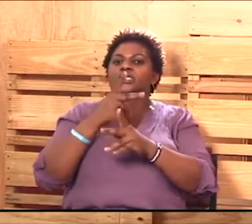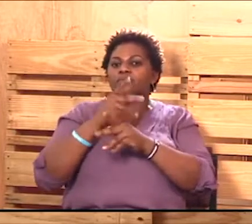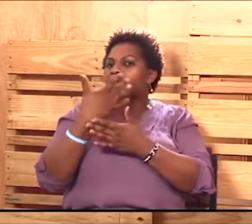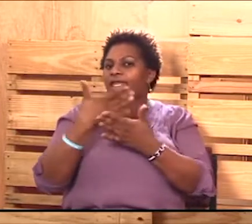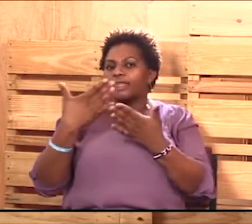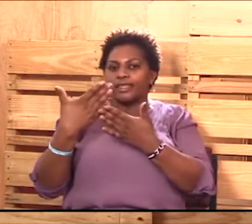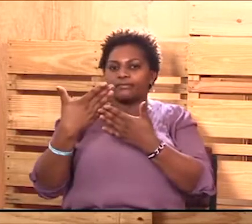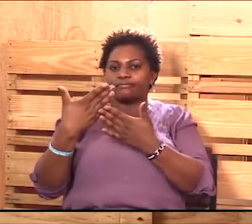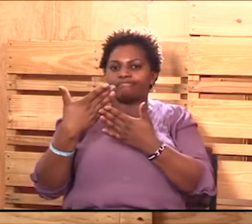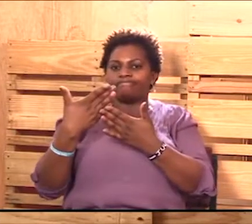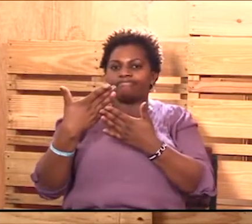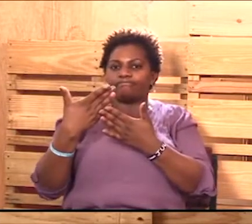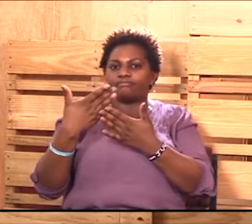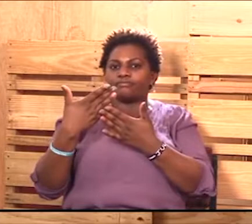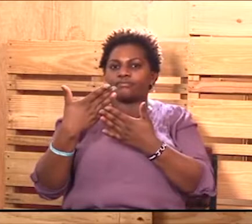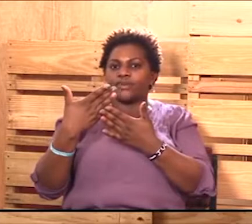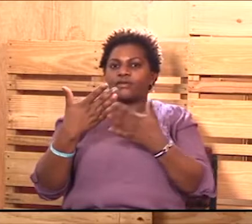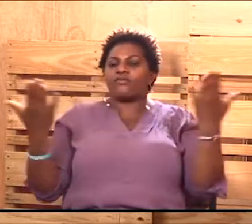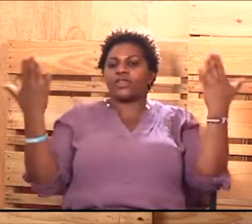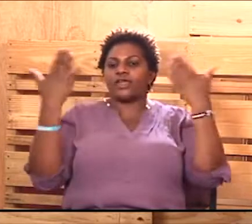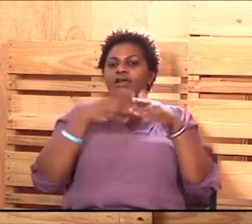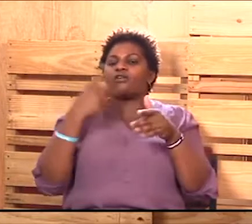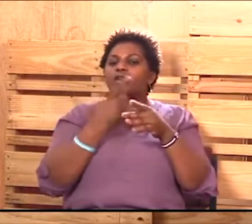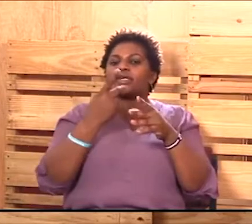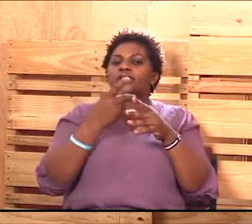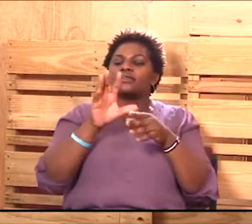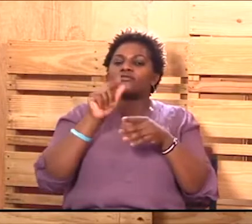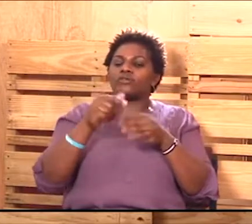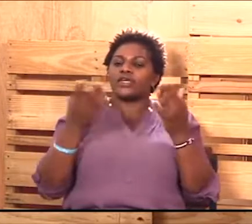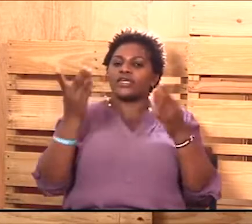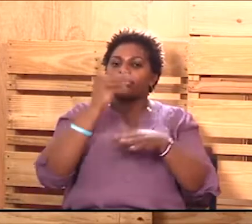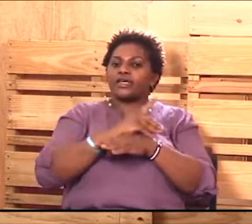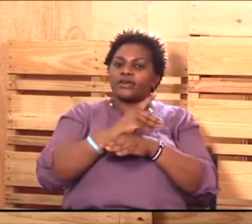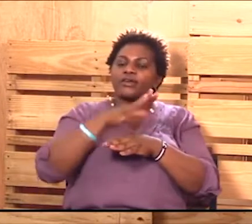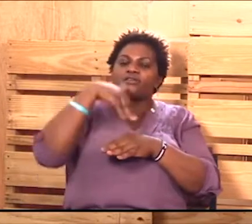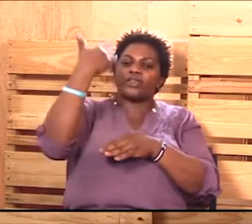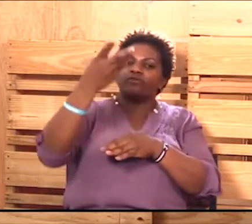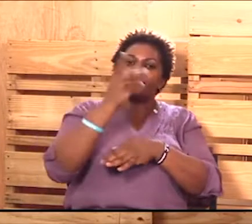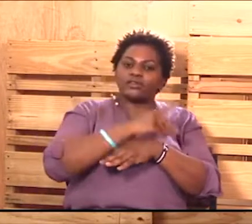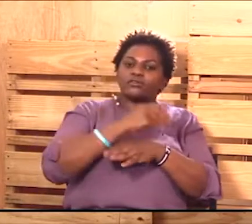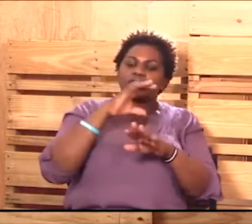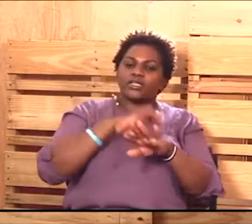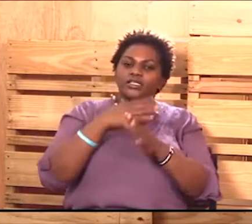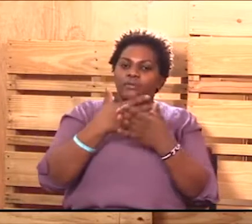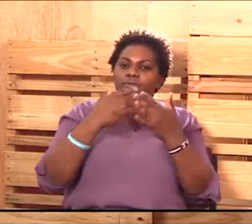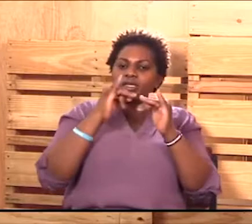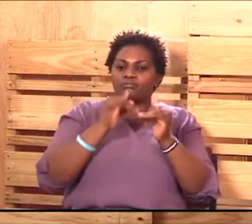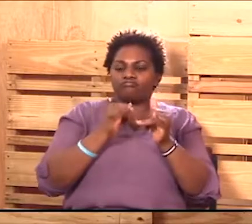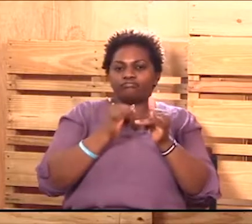anything to go overnight. They are only supposed to take it for that day and wait for the following day to get something